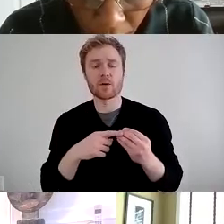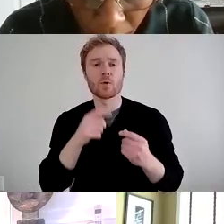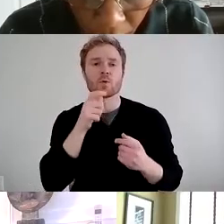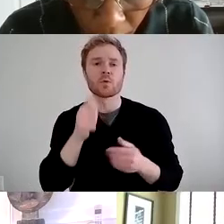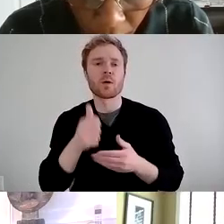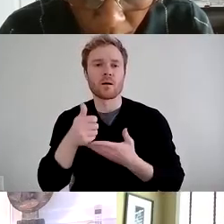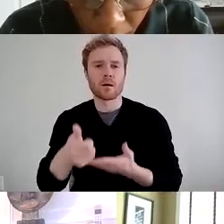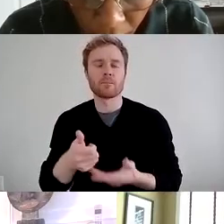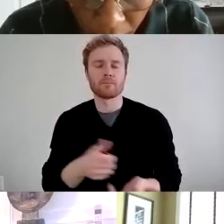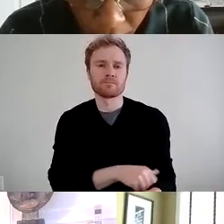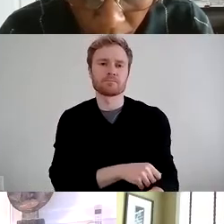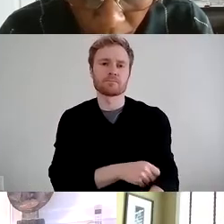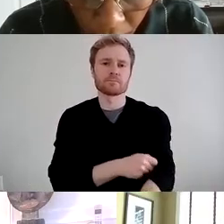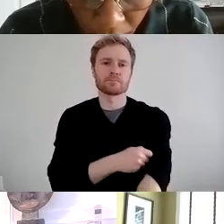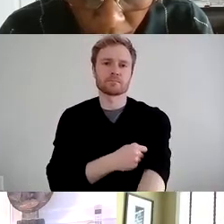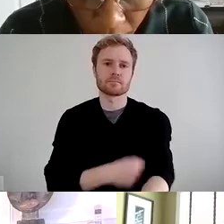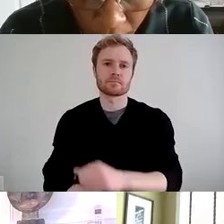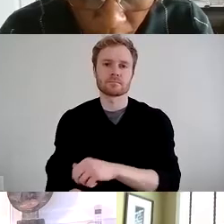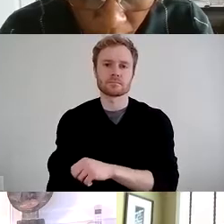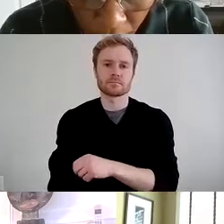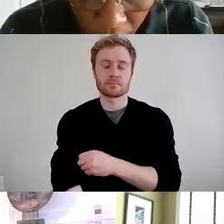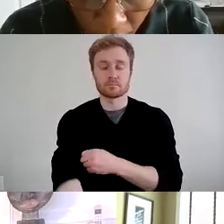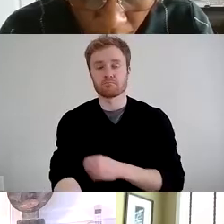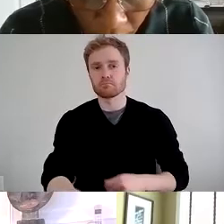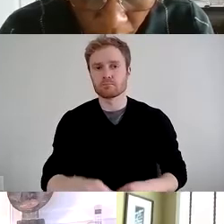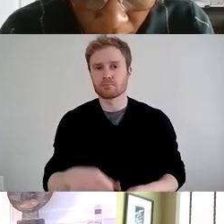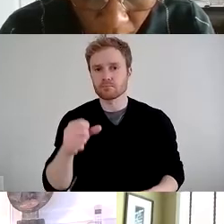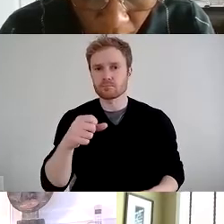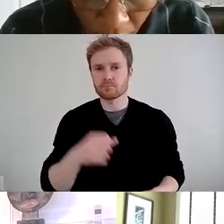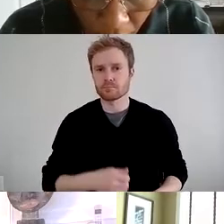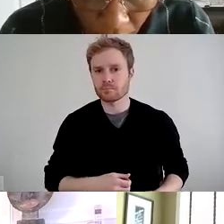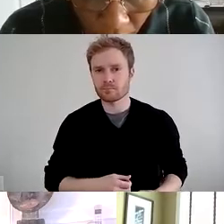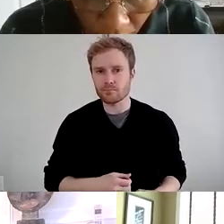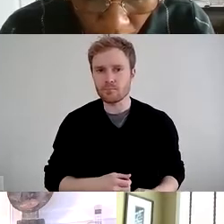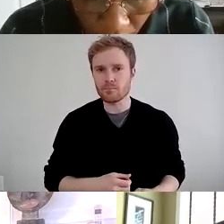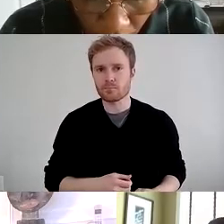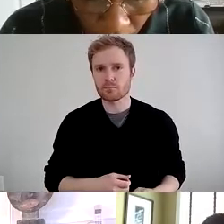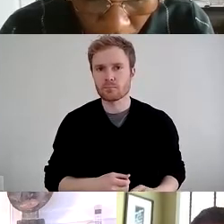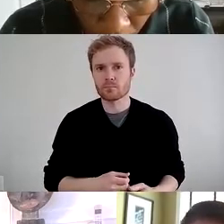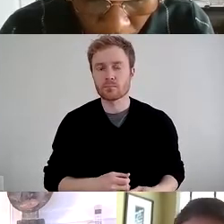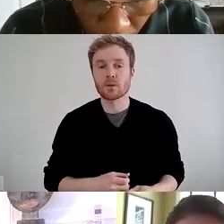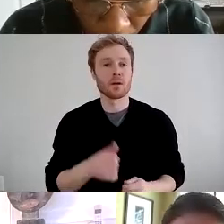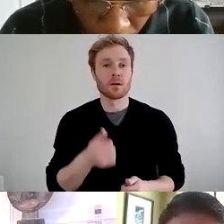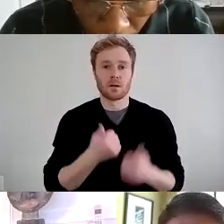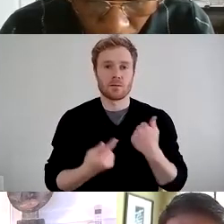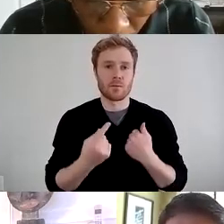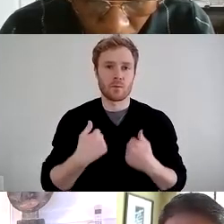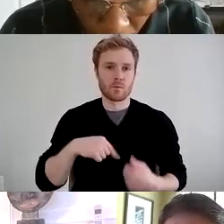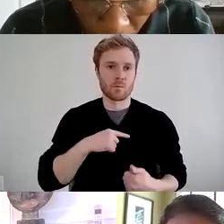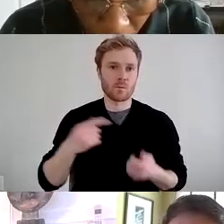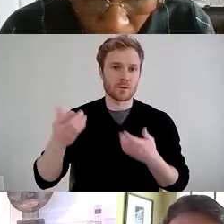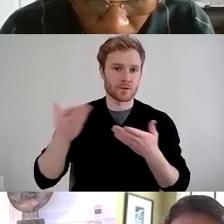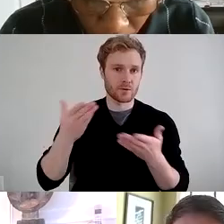us prior, also mortgage assistance as well. We've helped over 1,000 households with the rental